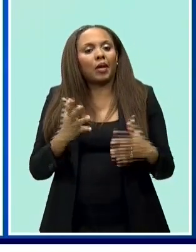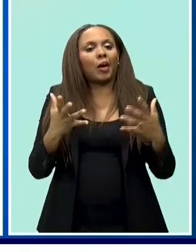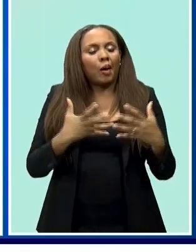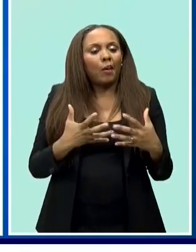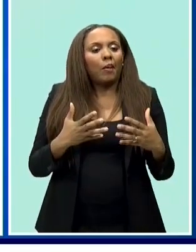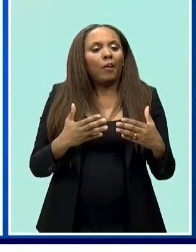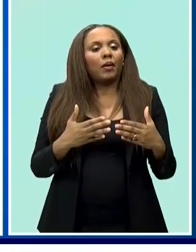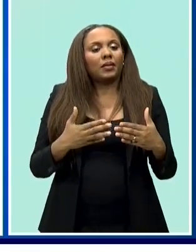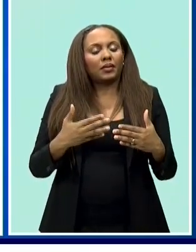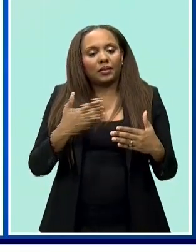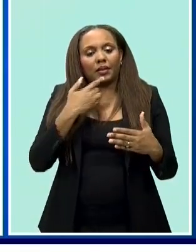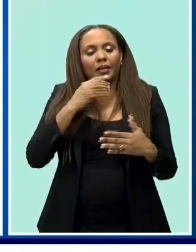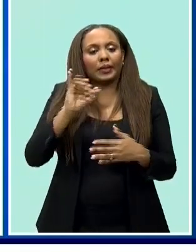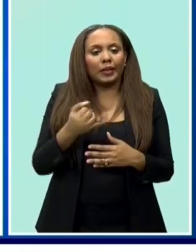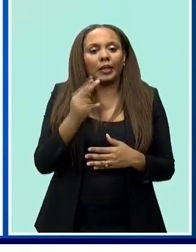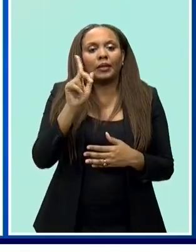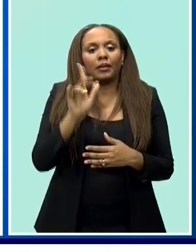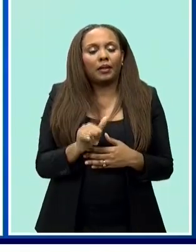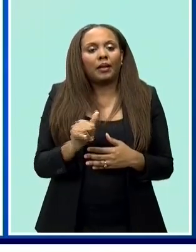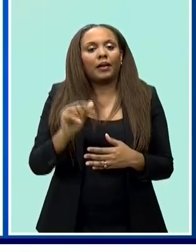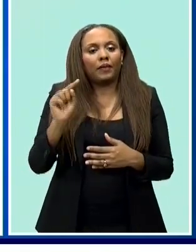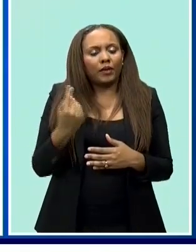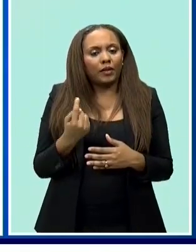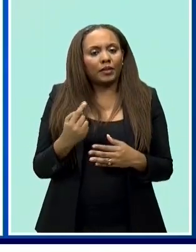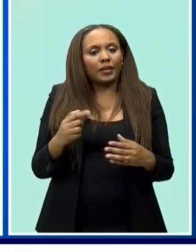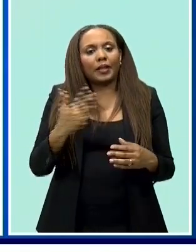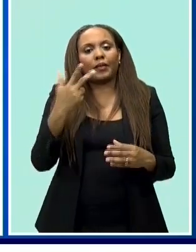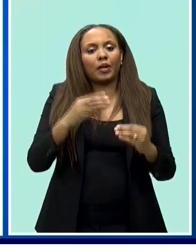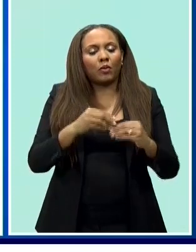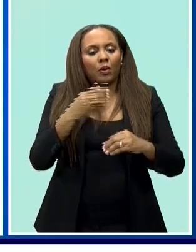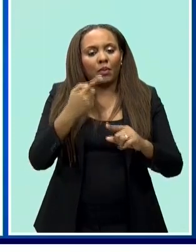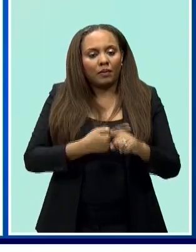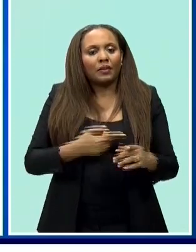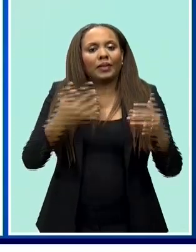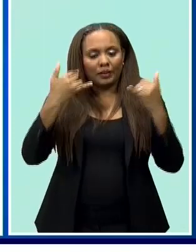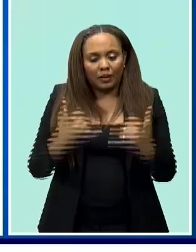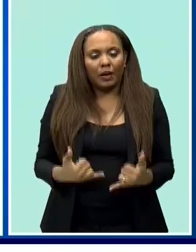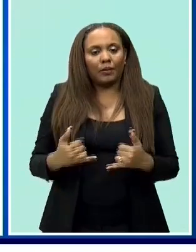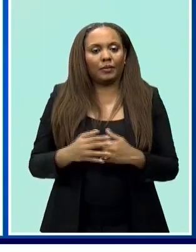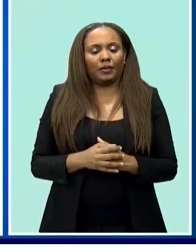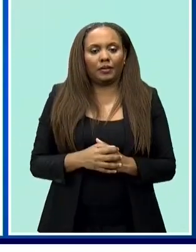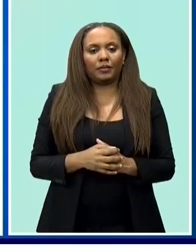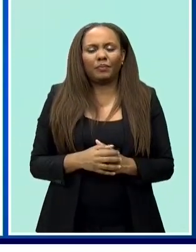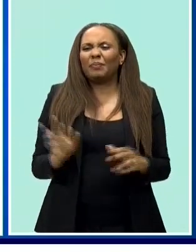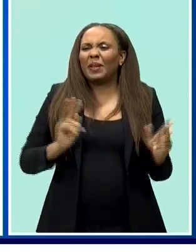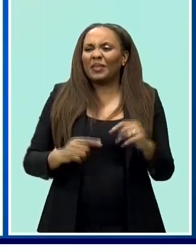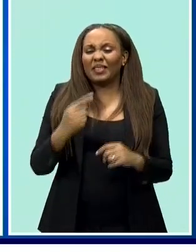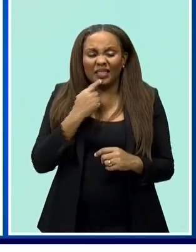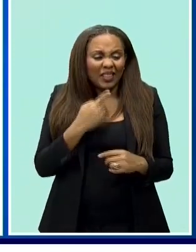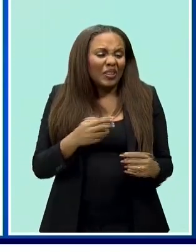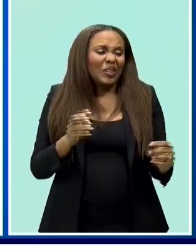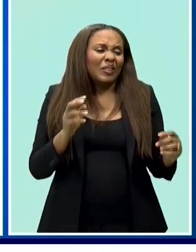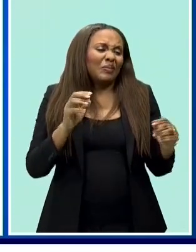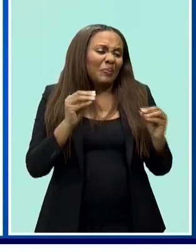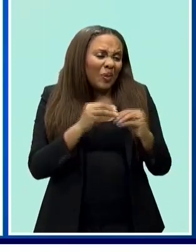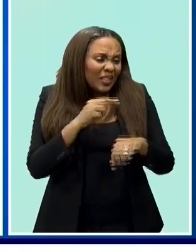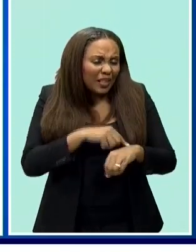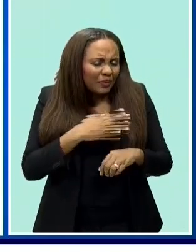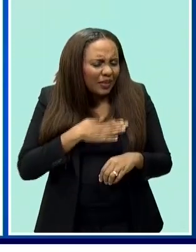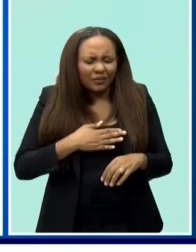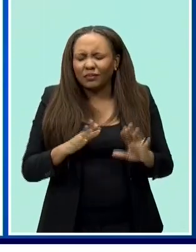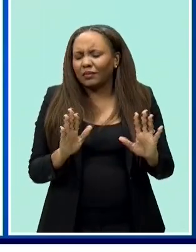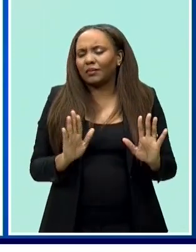the ban, therefore, for an additional 3 months, which brought us to now. People are still asking for more time.